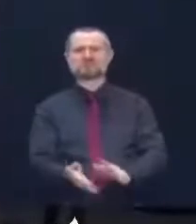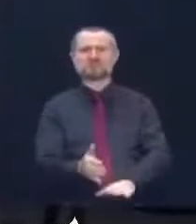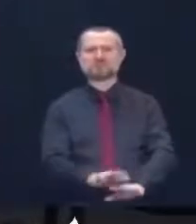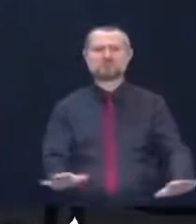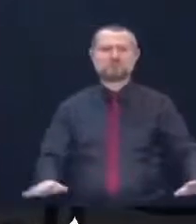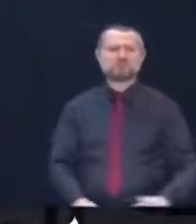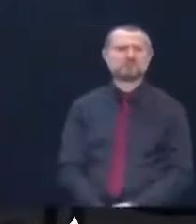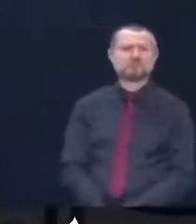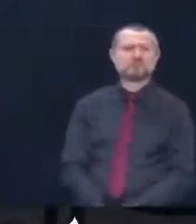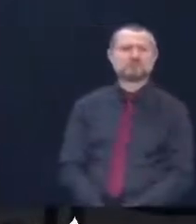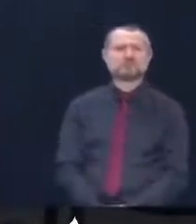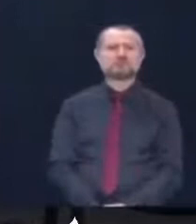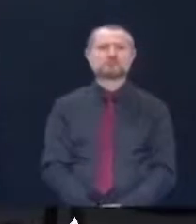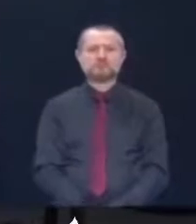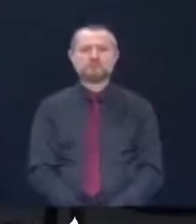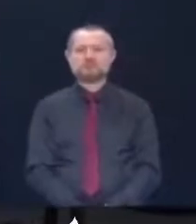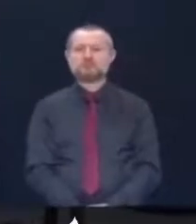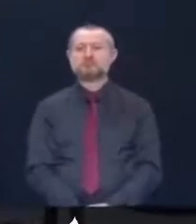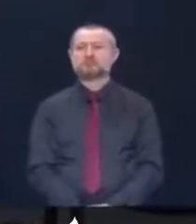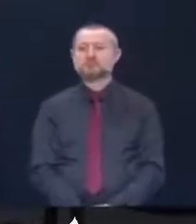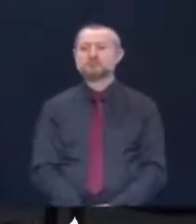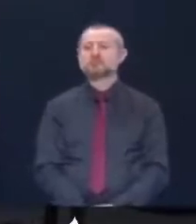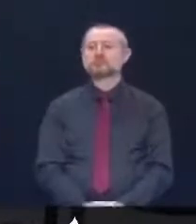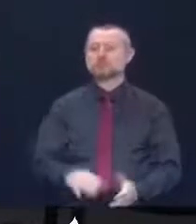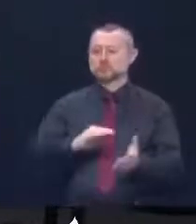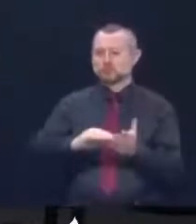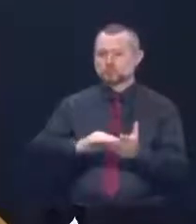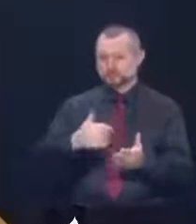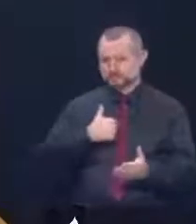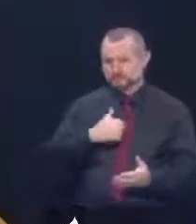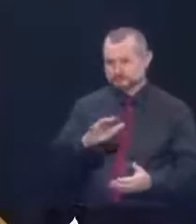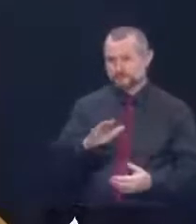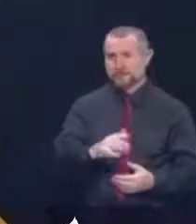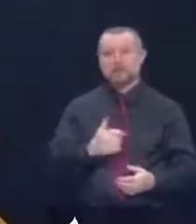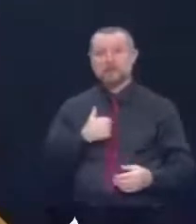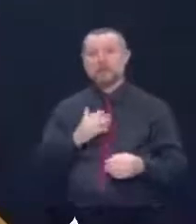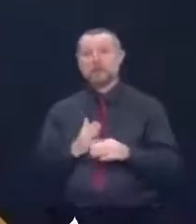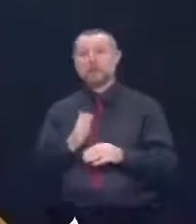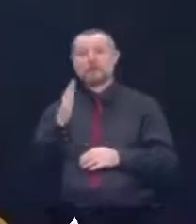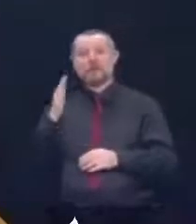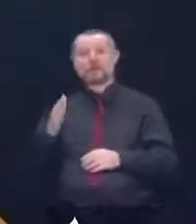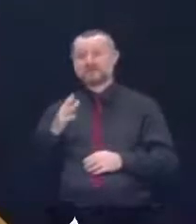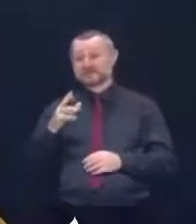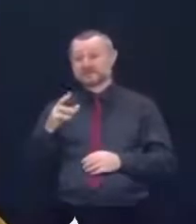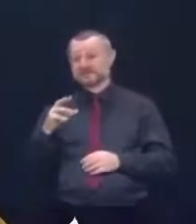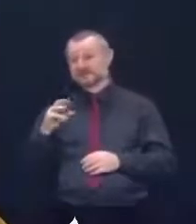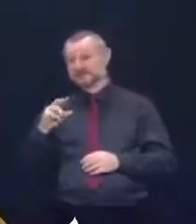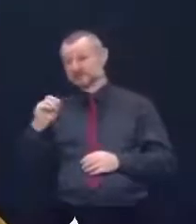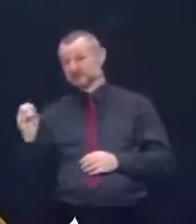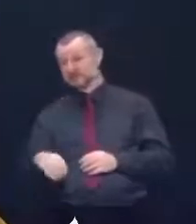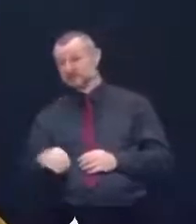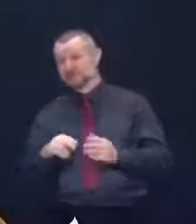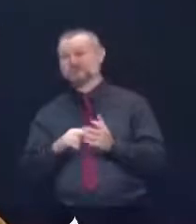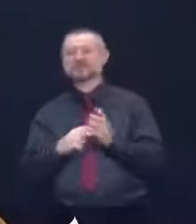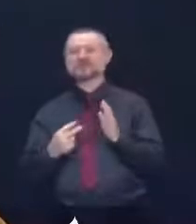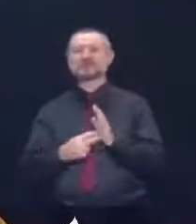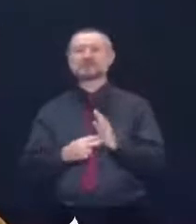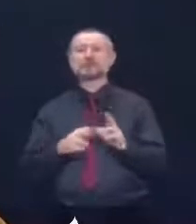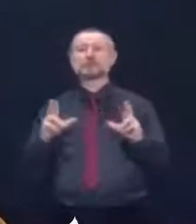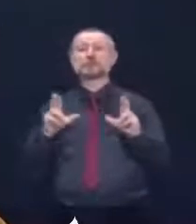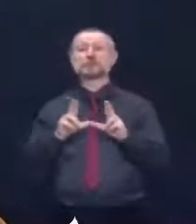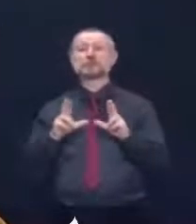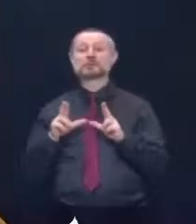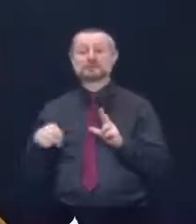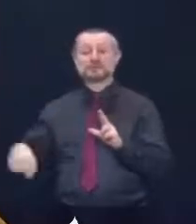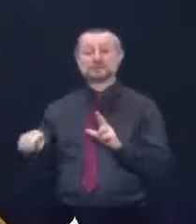of Operation Excuse me a Warp second. Speed said- Over 3%, it's not a union negotiation. I'm